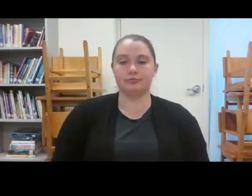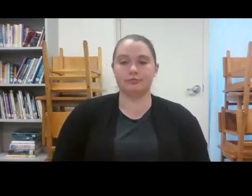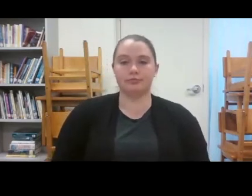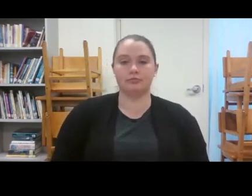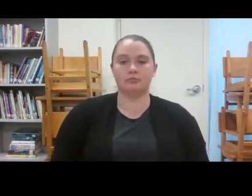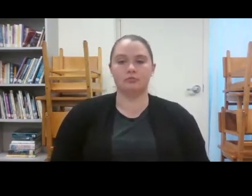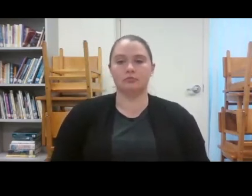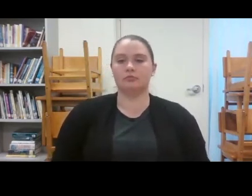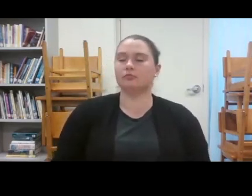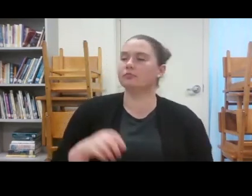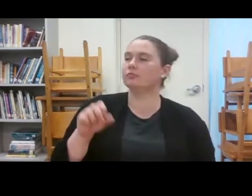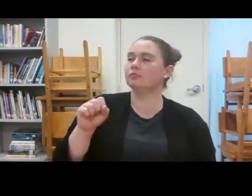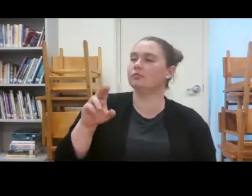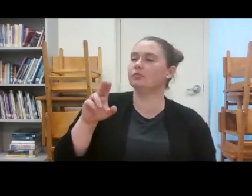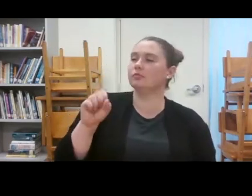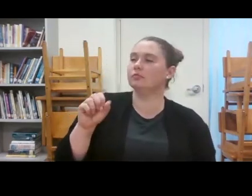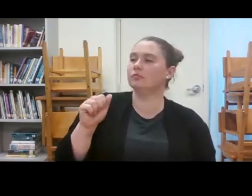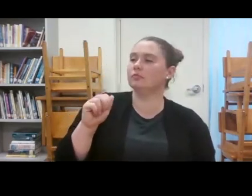would you